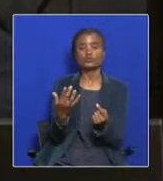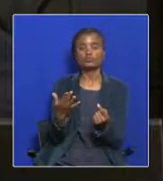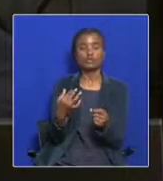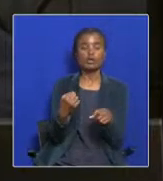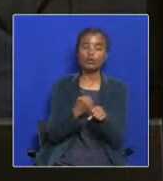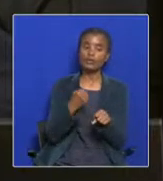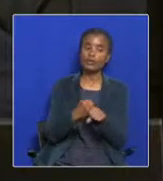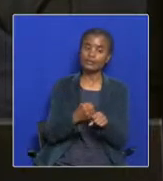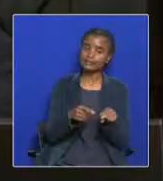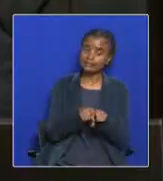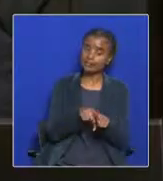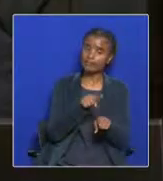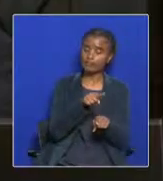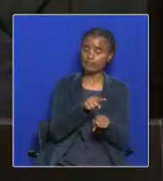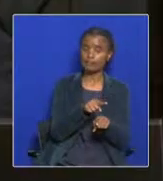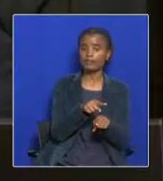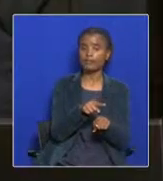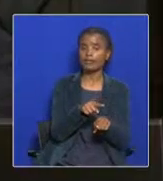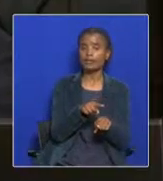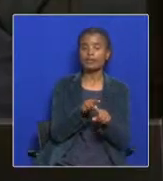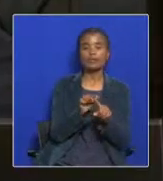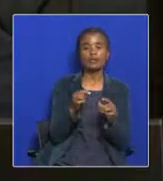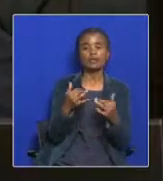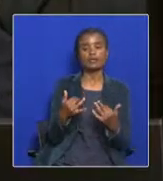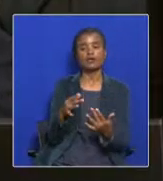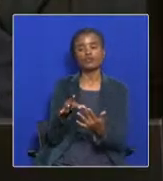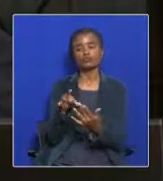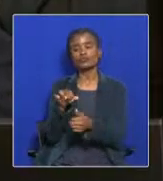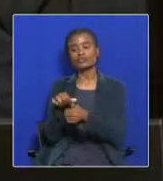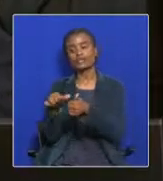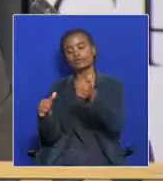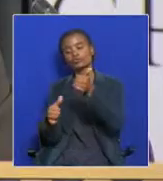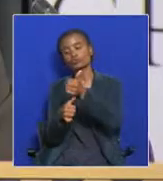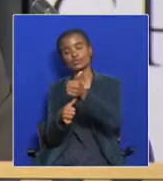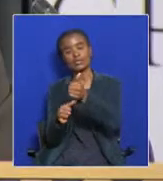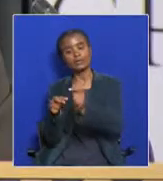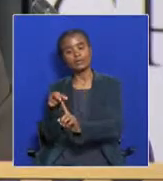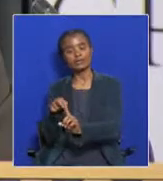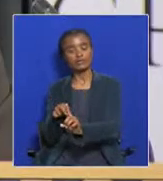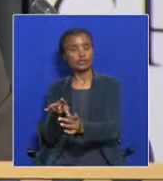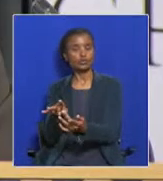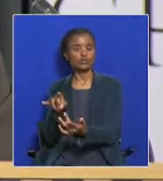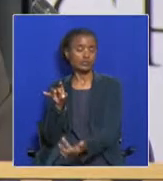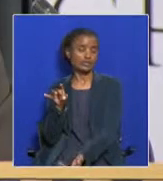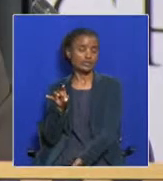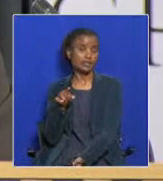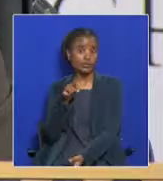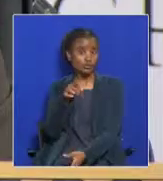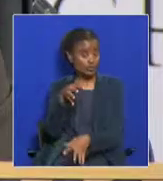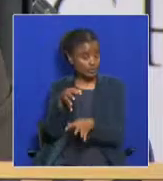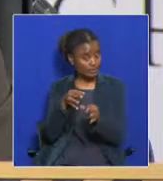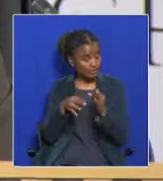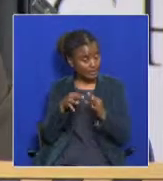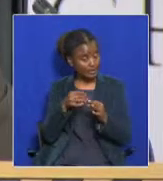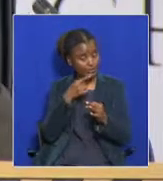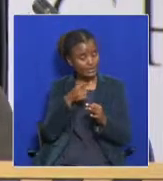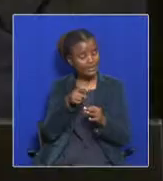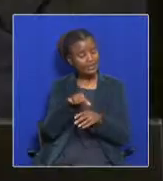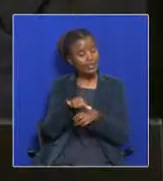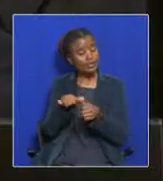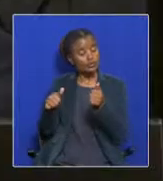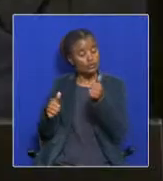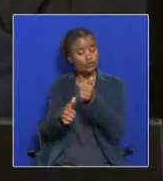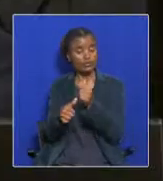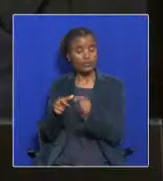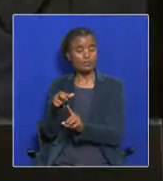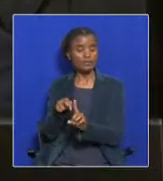You go and pick a junior, by your description, a very junior person who, according to you, it doesn't matter